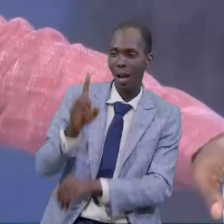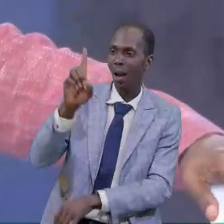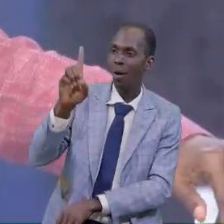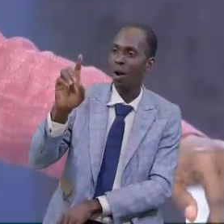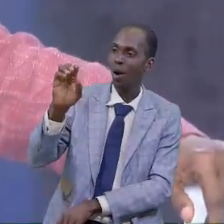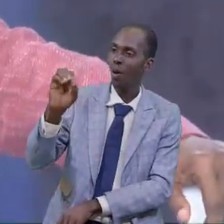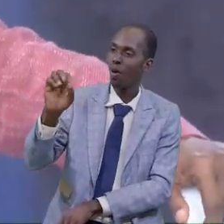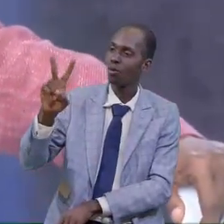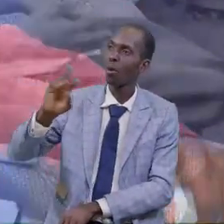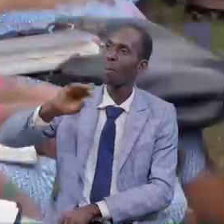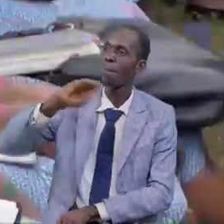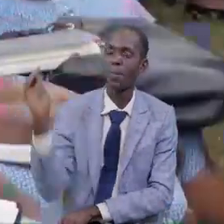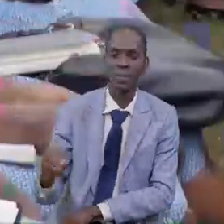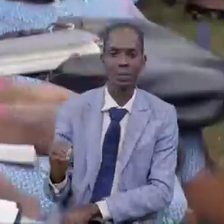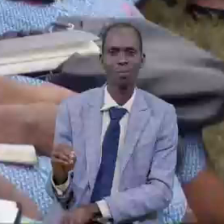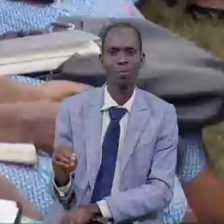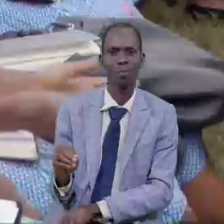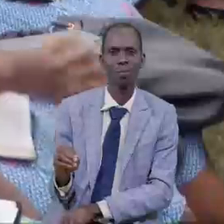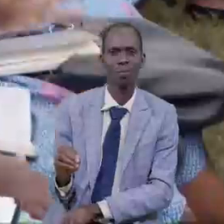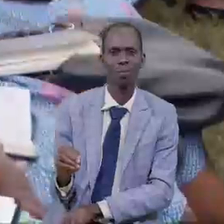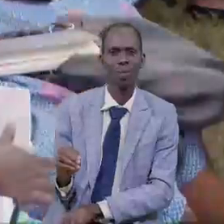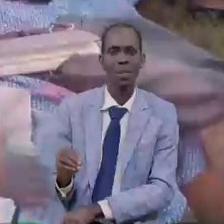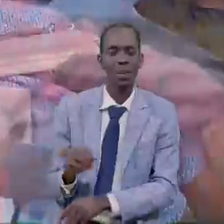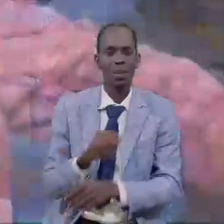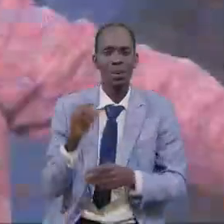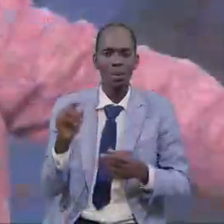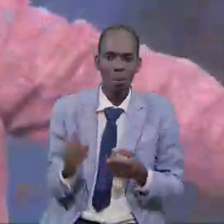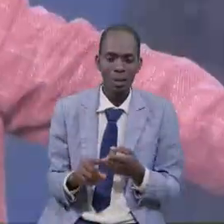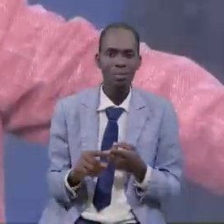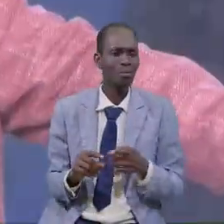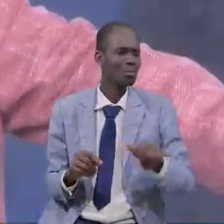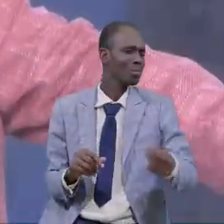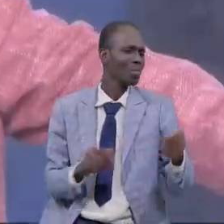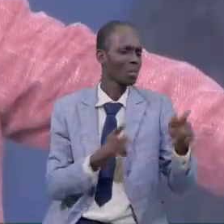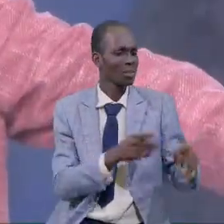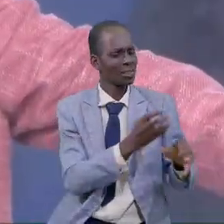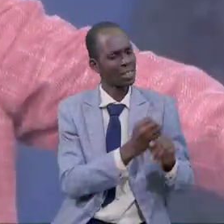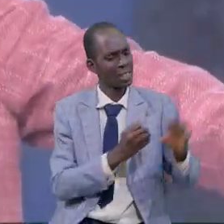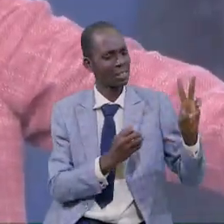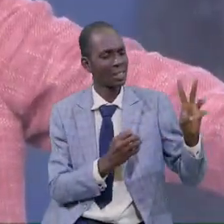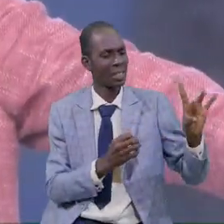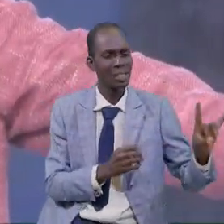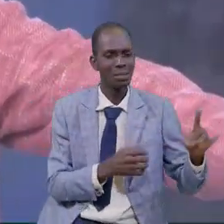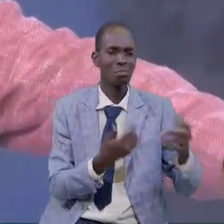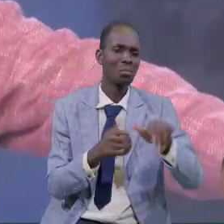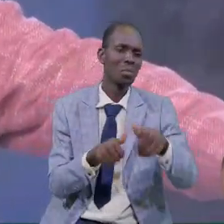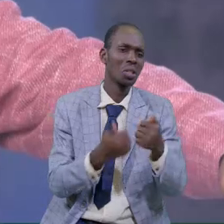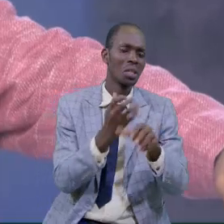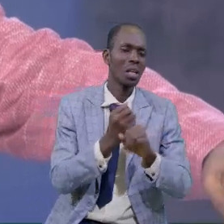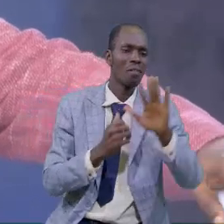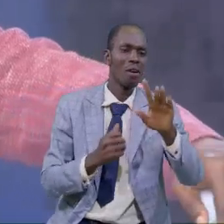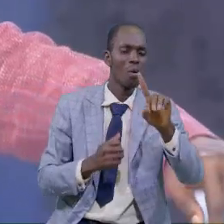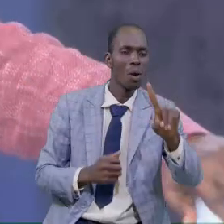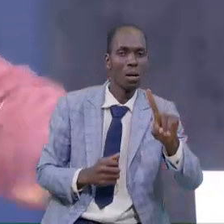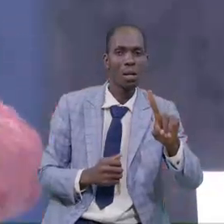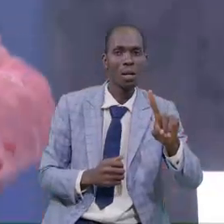102%. When the next one got, maybe about 68, about 51, and